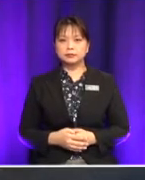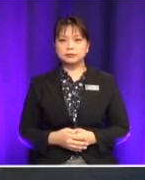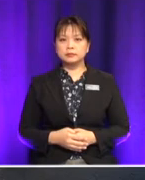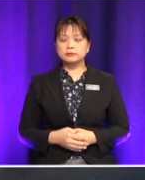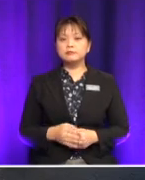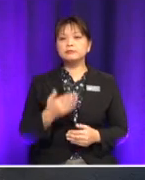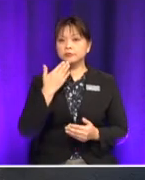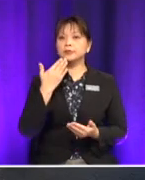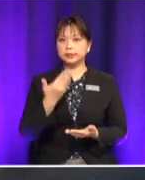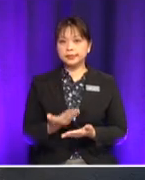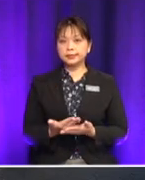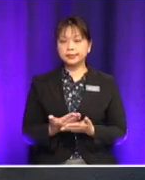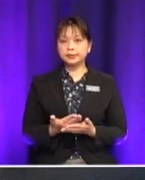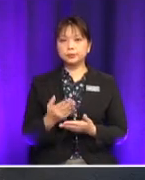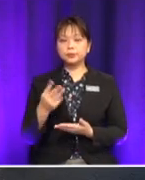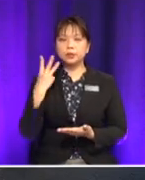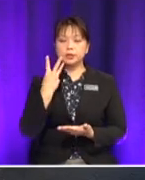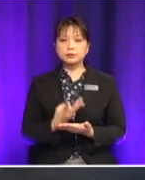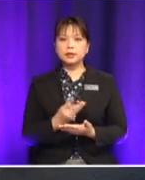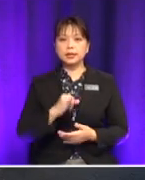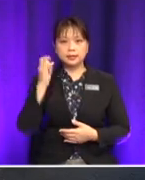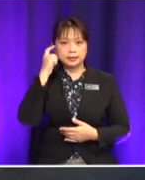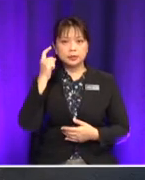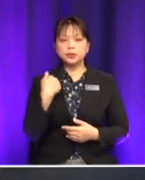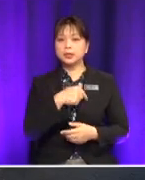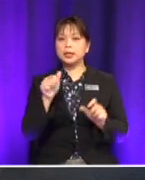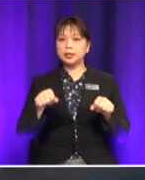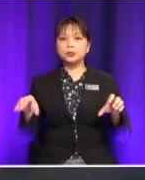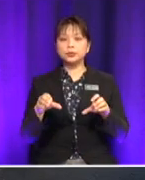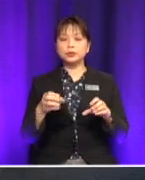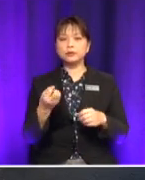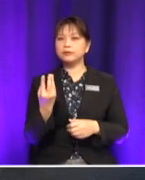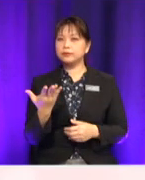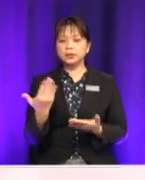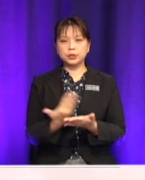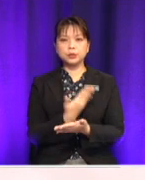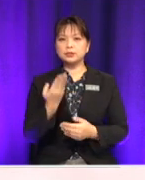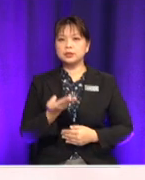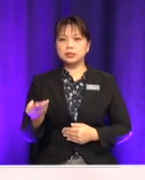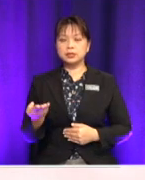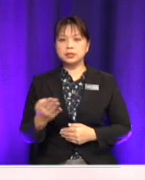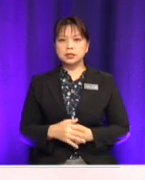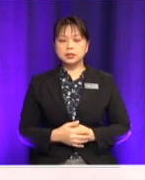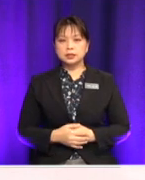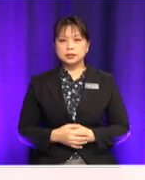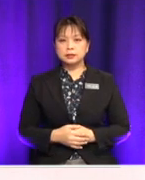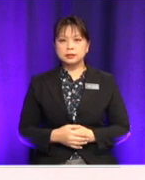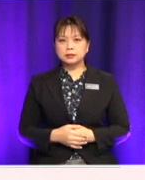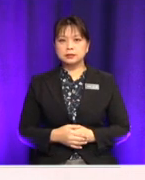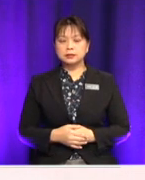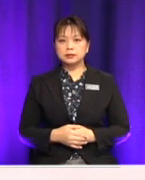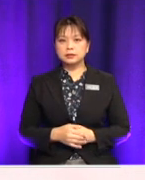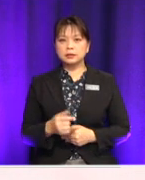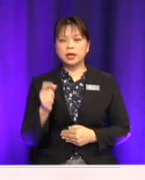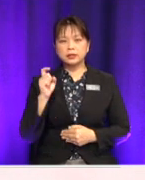Nice. Well, I think it could do with a few new things. The oven is the same one that was here when I moved in. I need to change